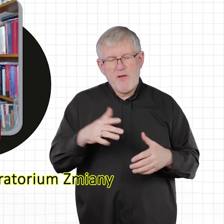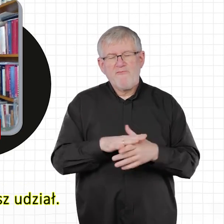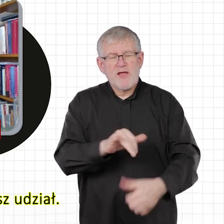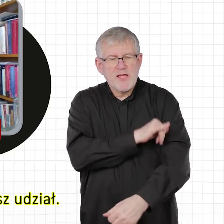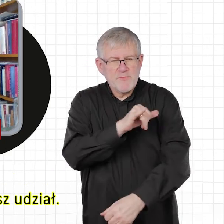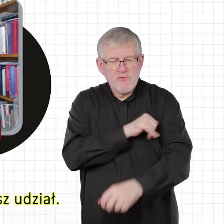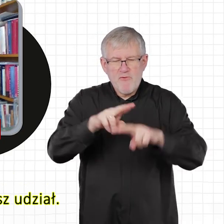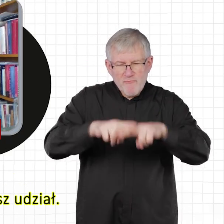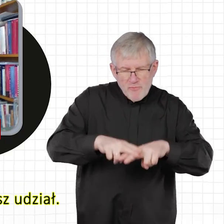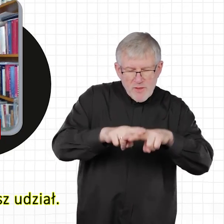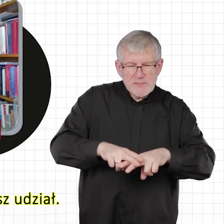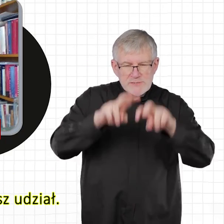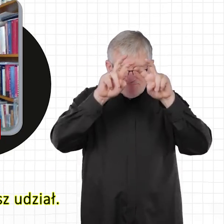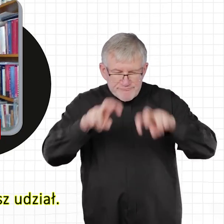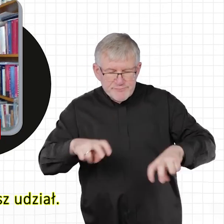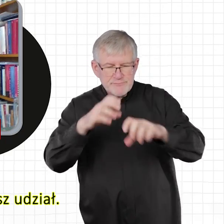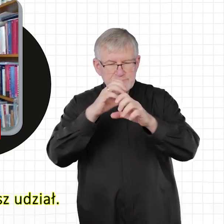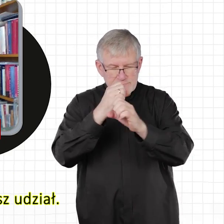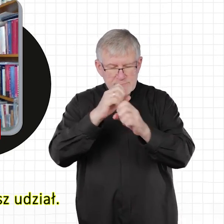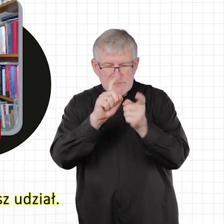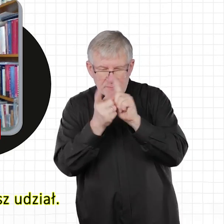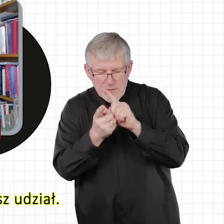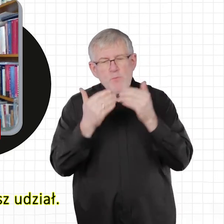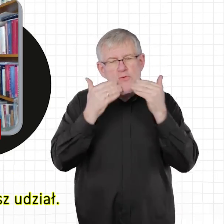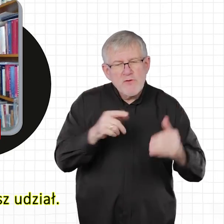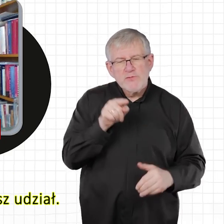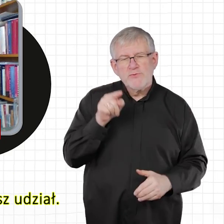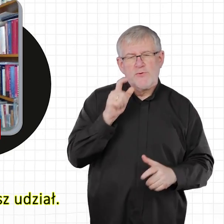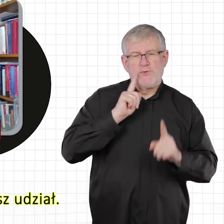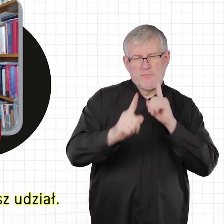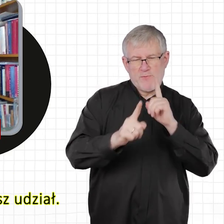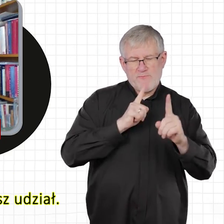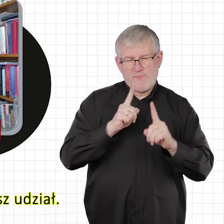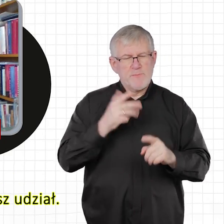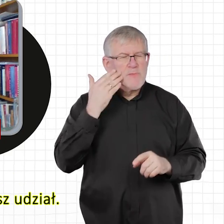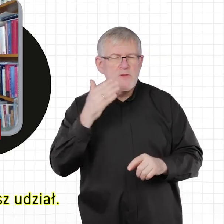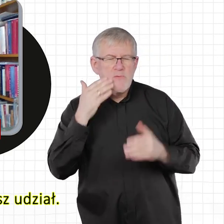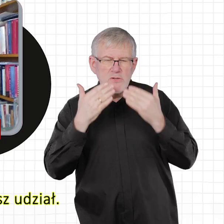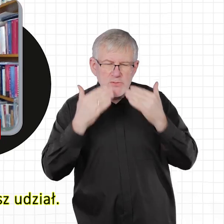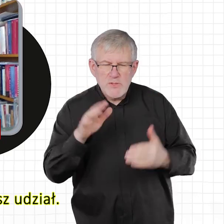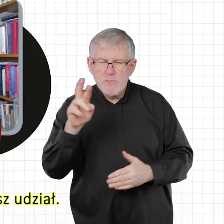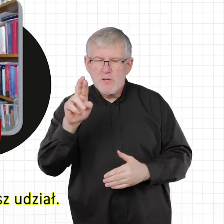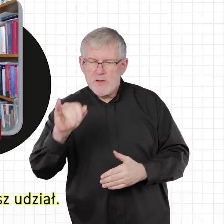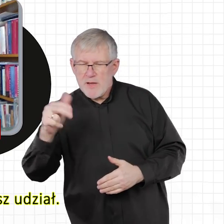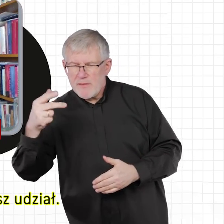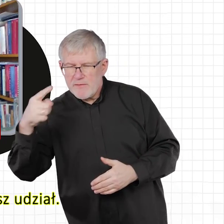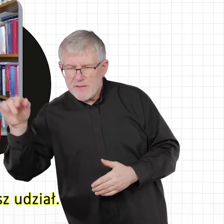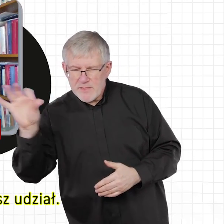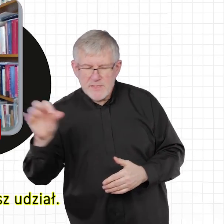for this discussion. Thank you very much, Bryndís. Thank you very much, Kola, for your